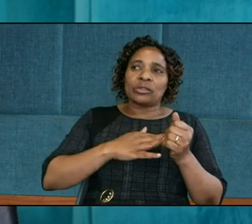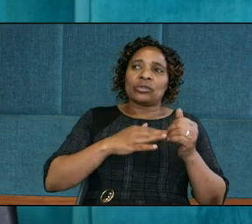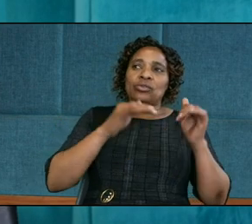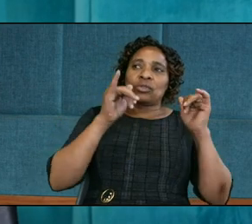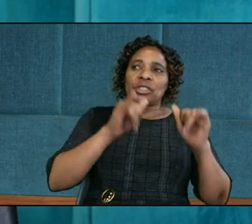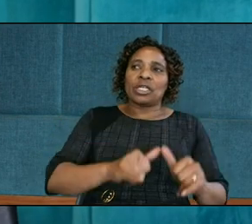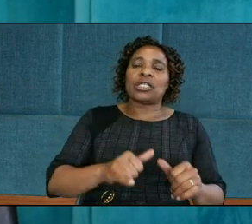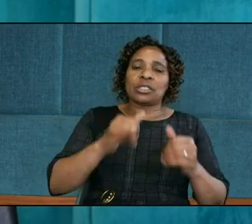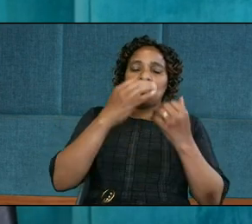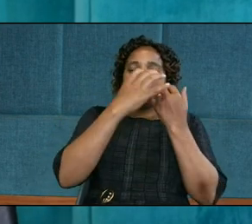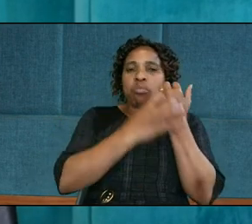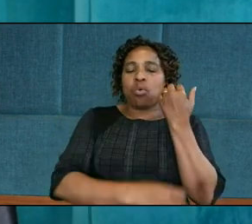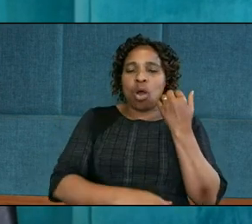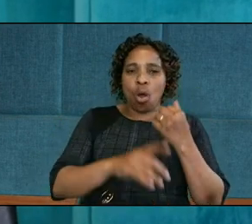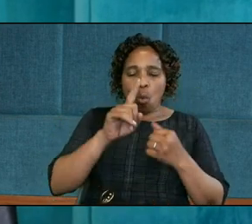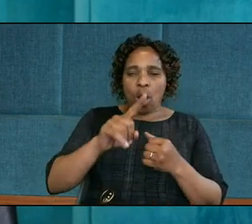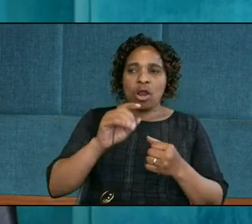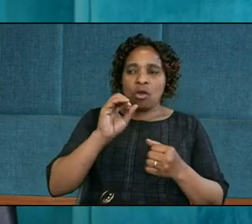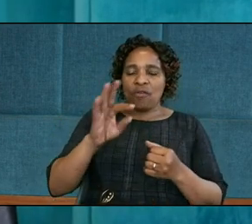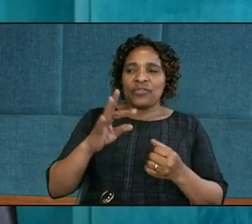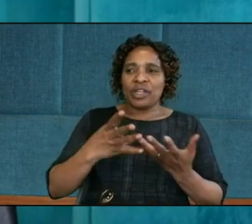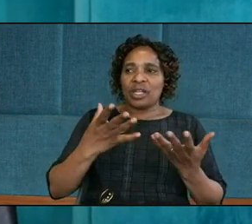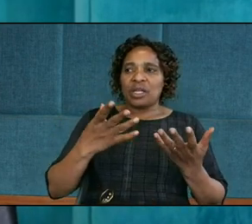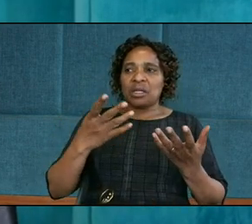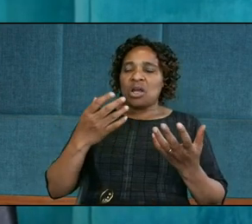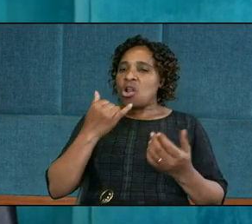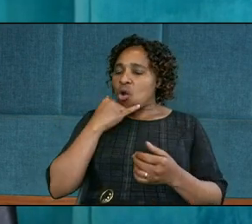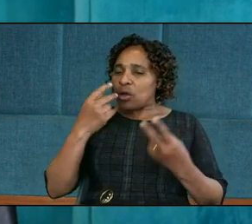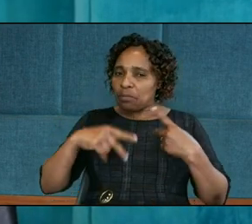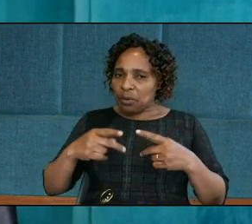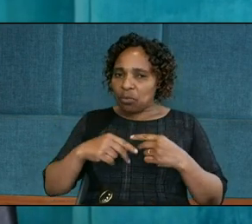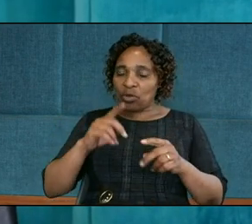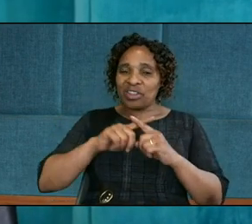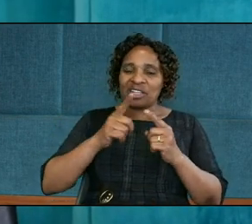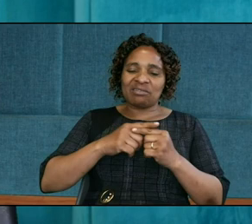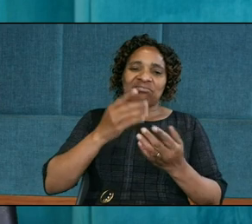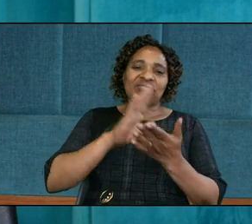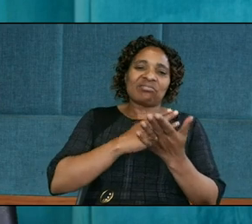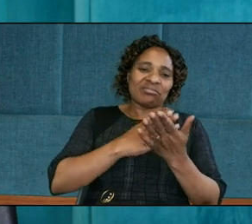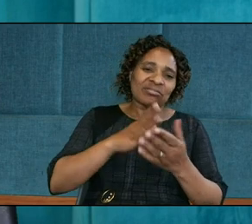than to stay poor than to be one of the arrogant and get a share of their loot.